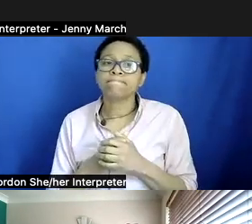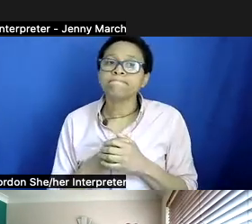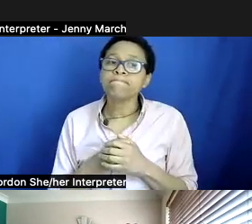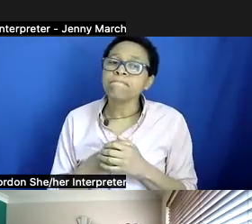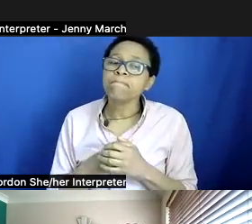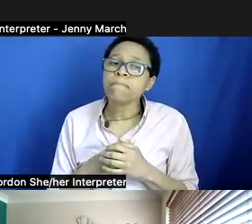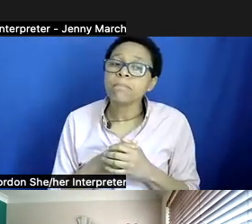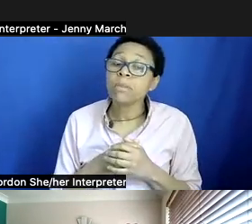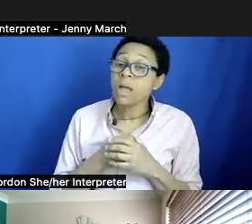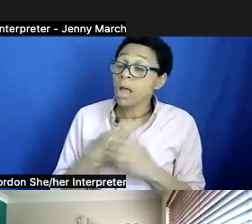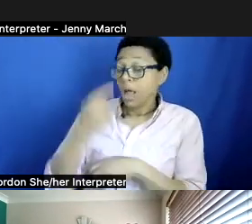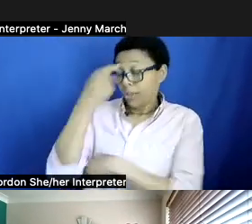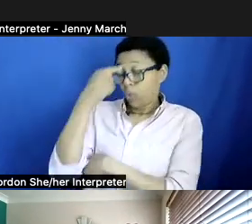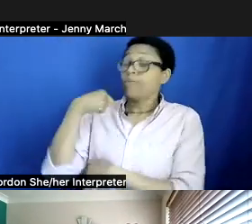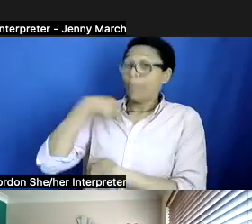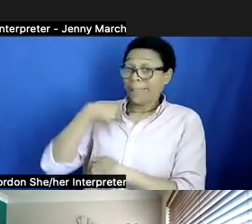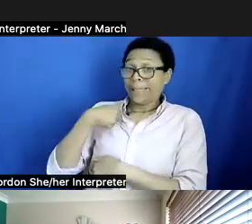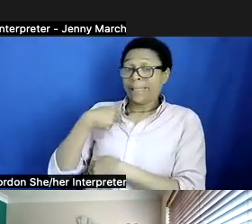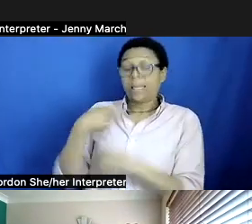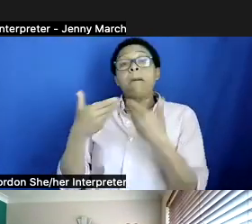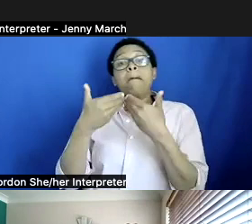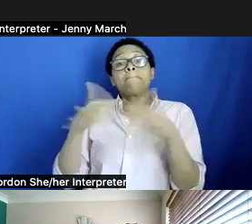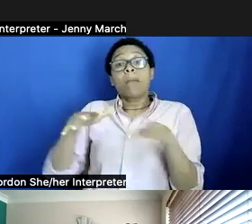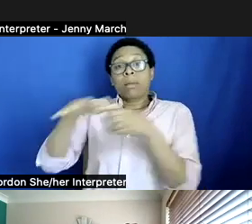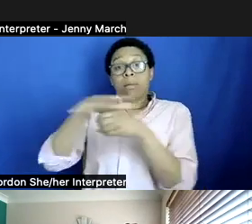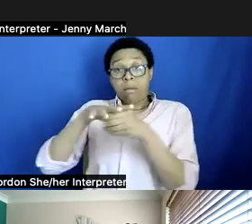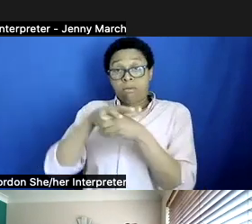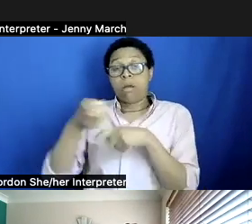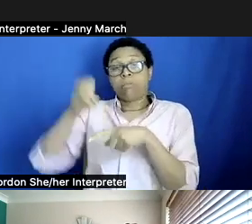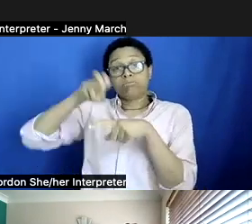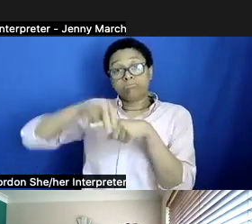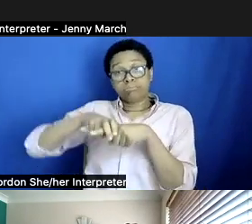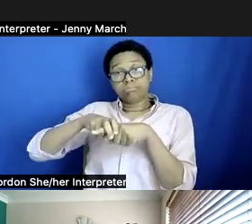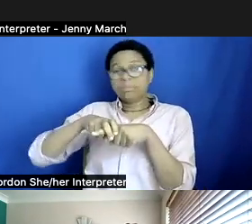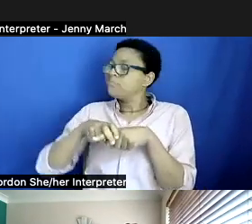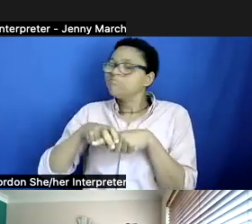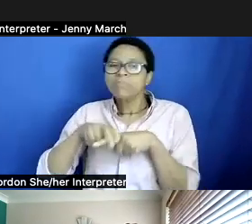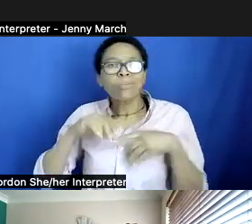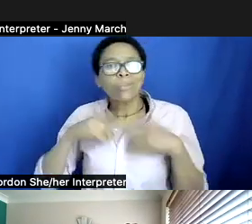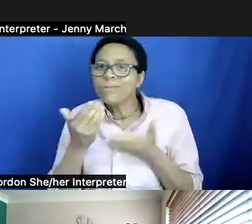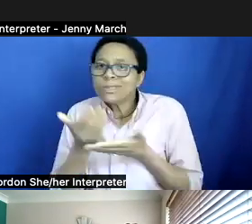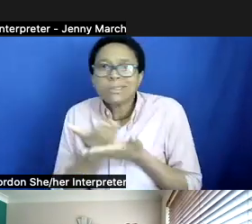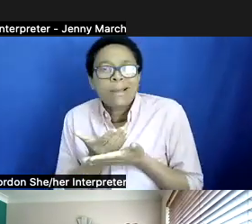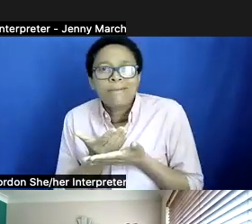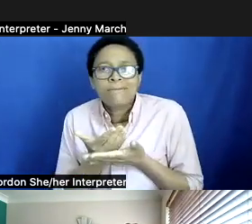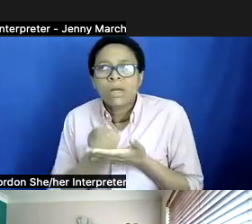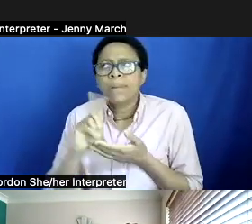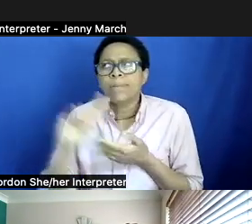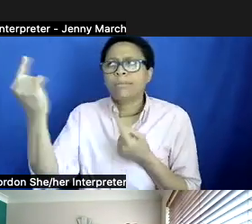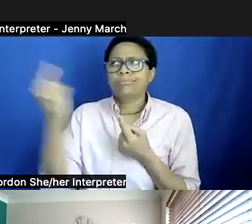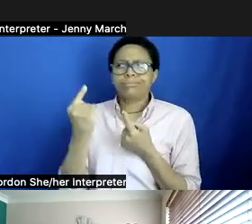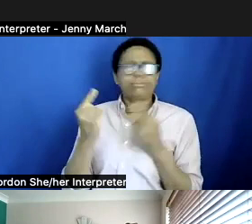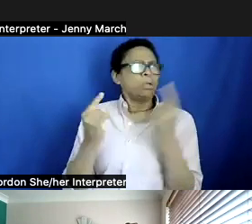that for me, sitting out in a public space didn't feel really very safe. I was approached a lot by